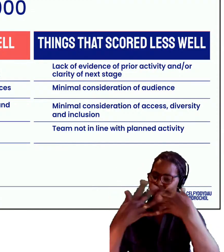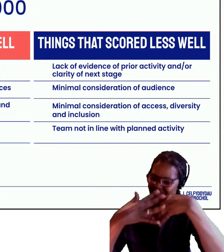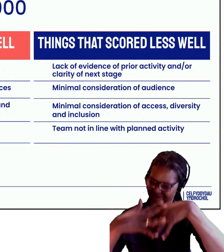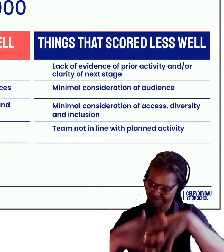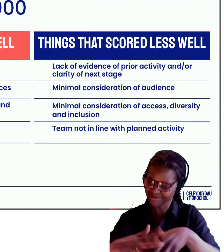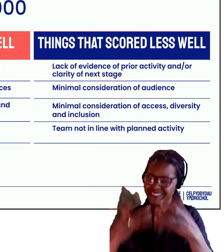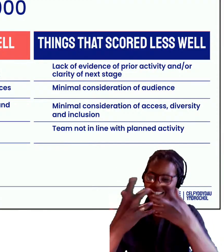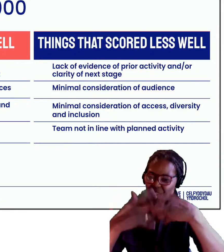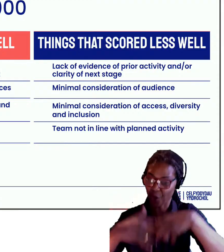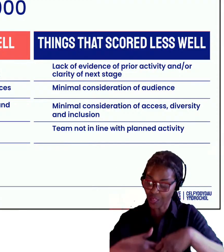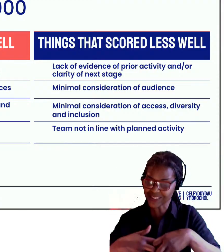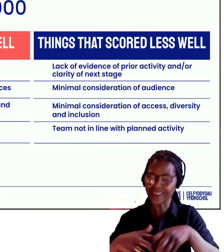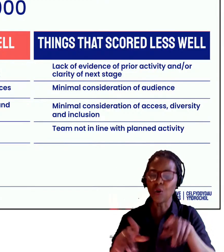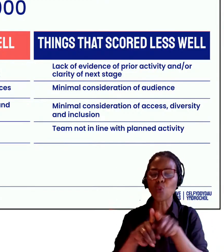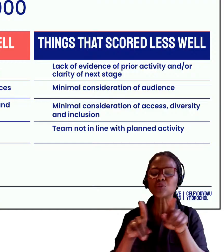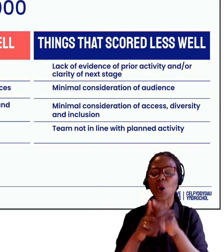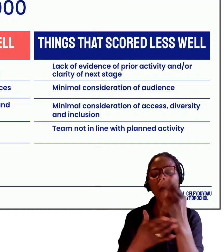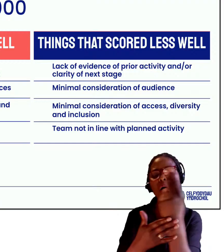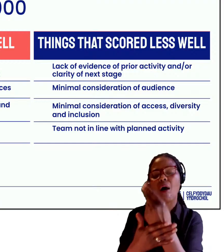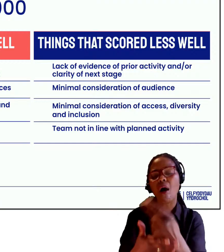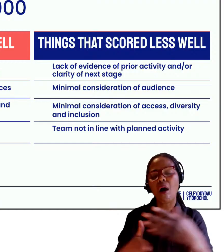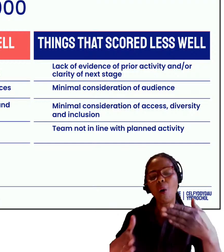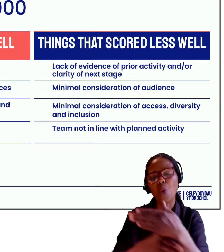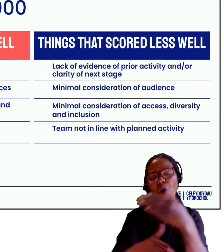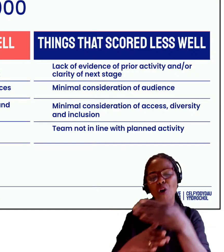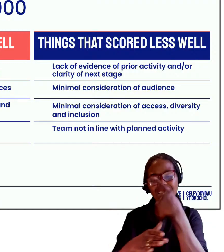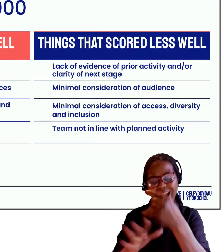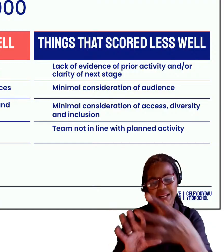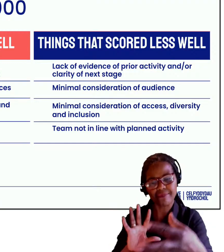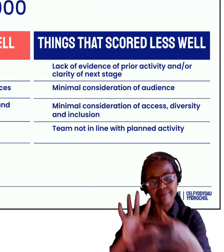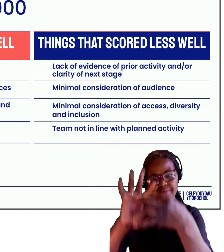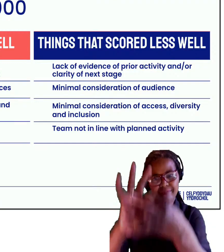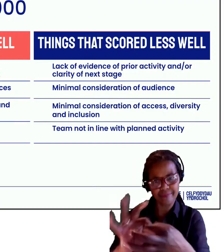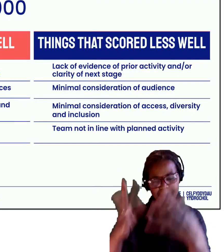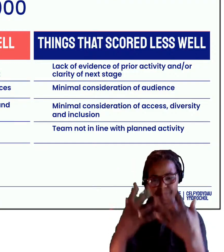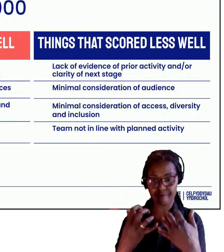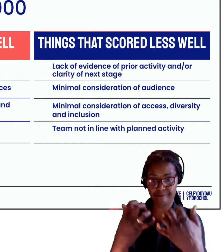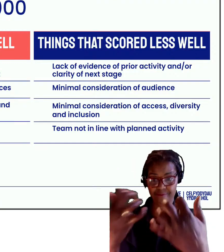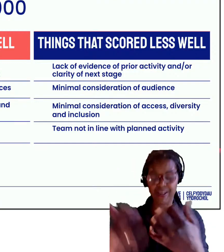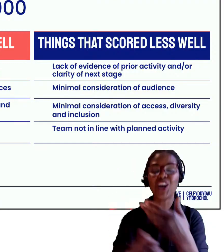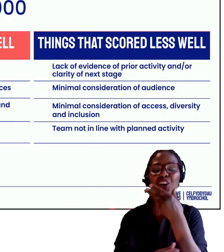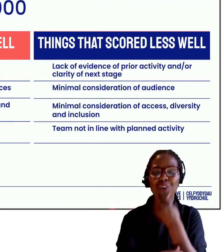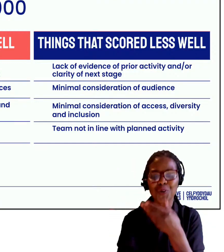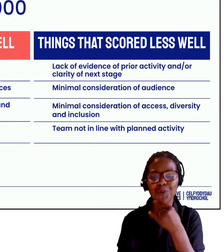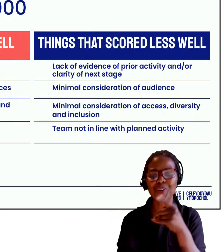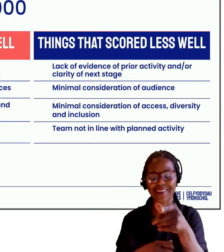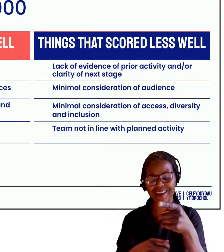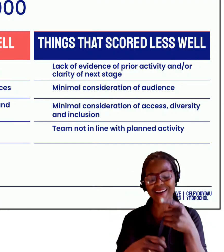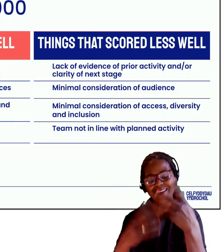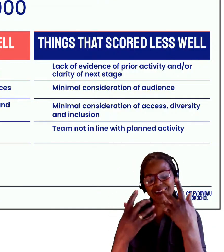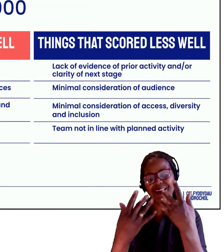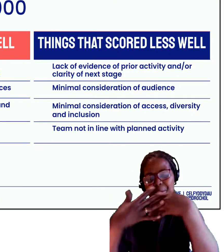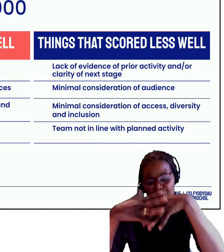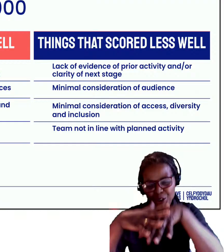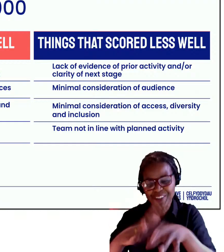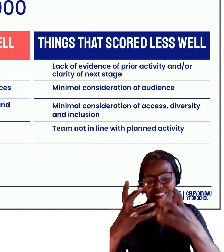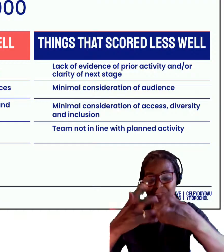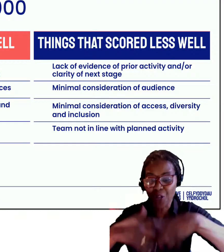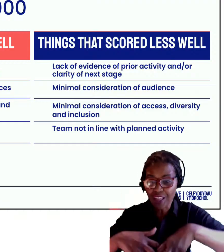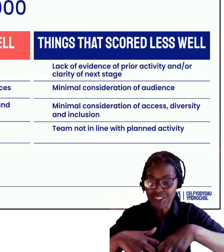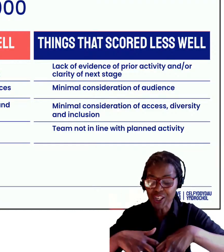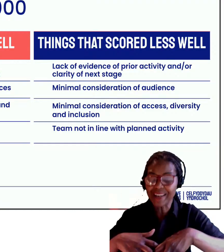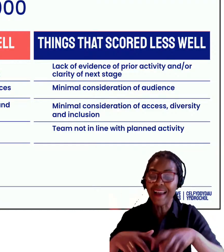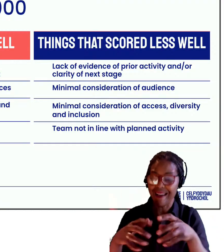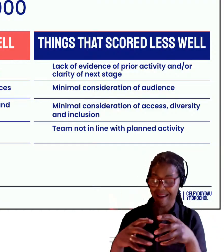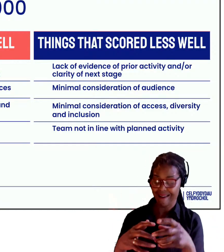for the artwork to reach and actively involve an audience using immersive technology, and those applications tended to give a clear and